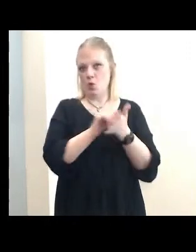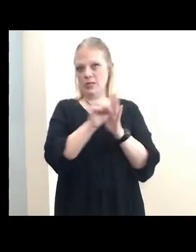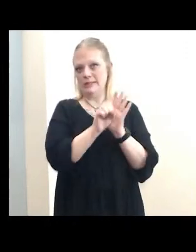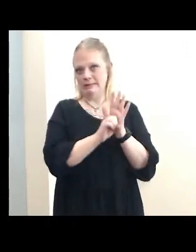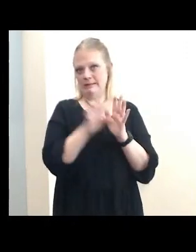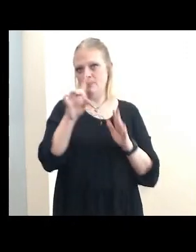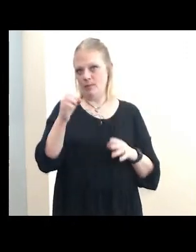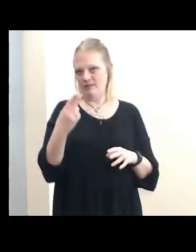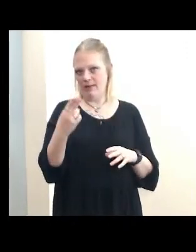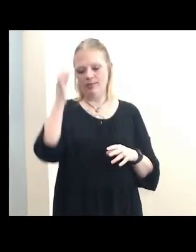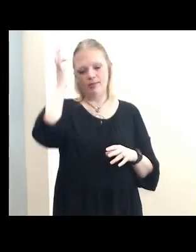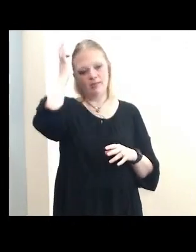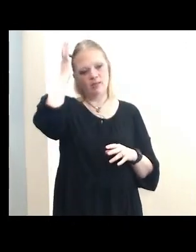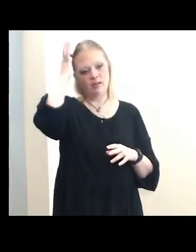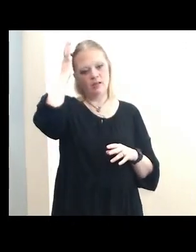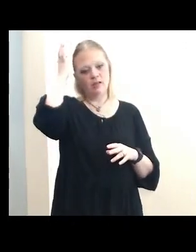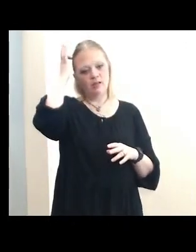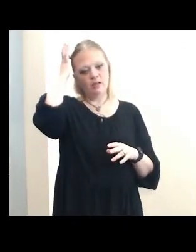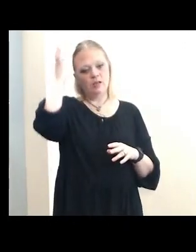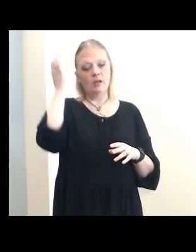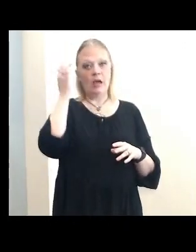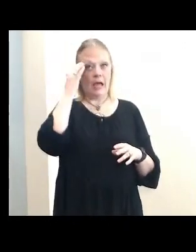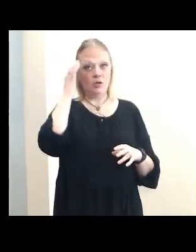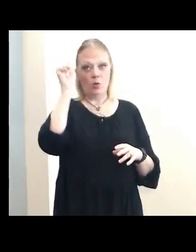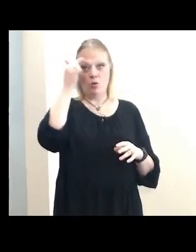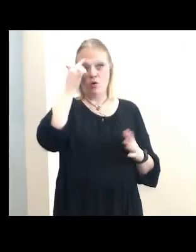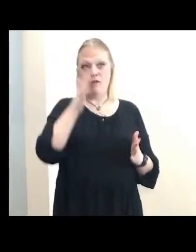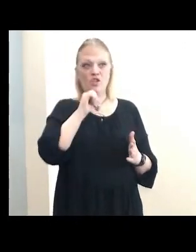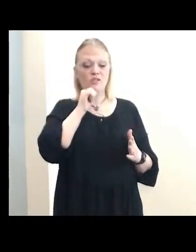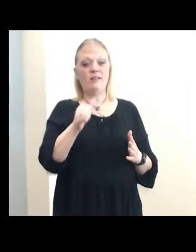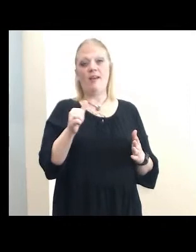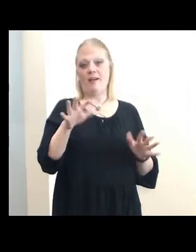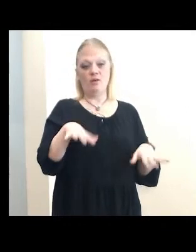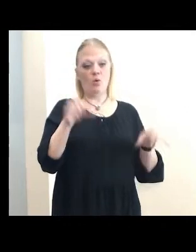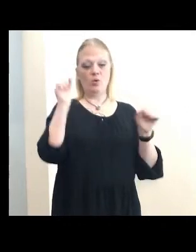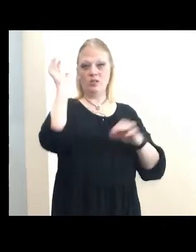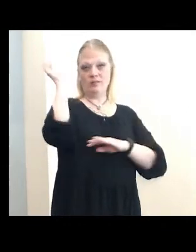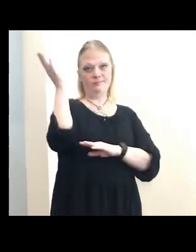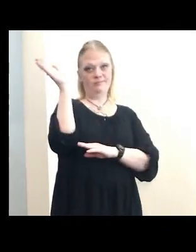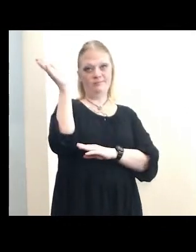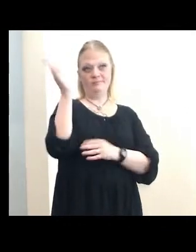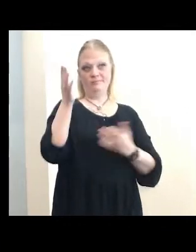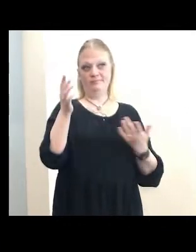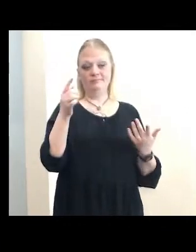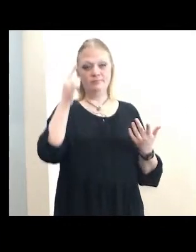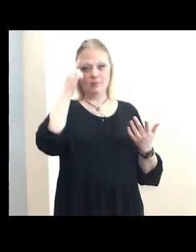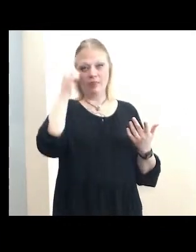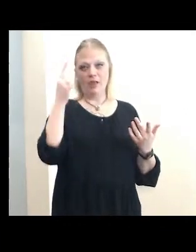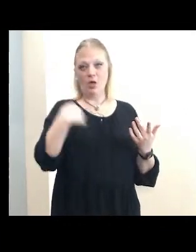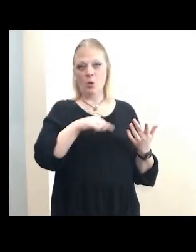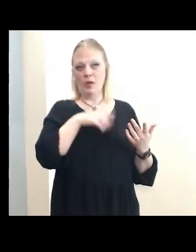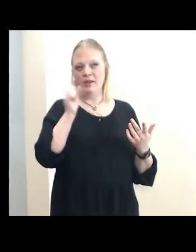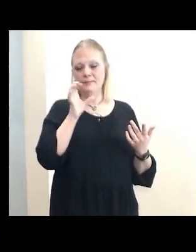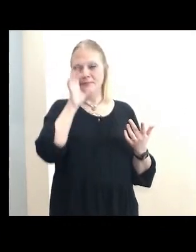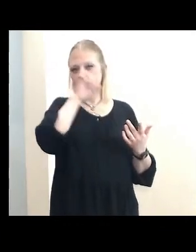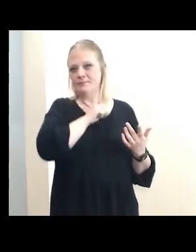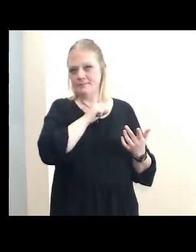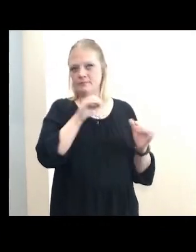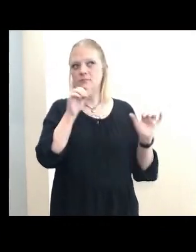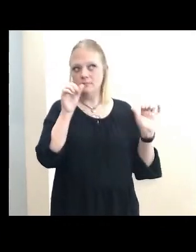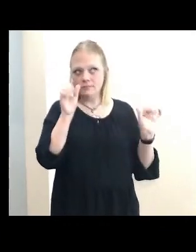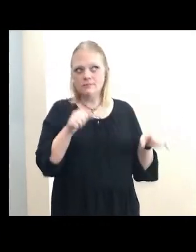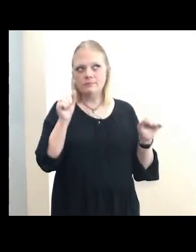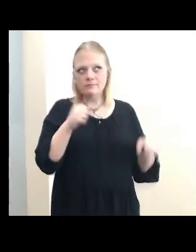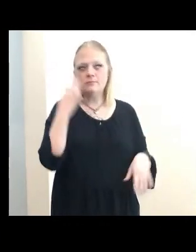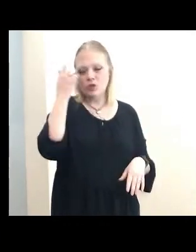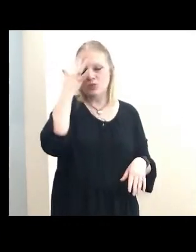Health. I do know that the governor has not had a press conference. I think we can all assume that there's a potential reason